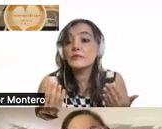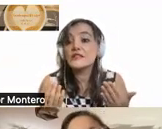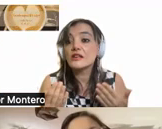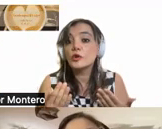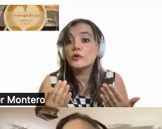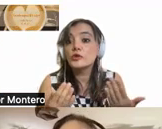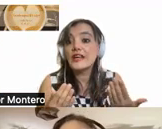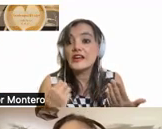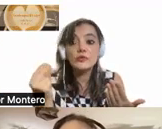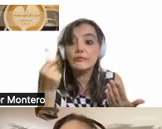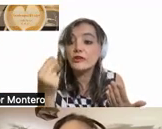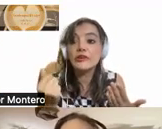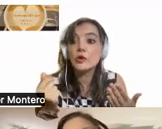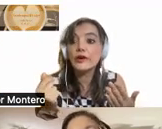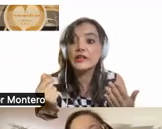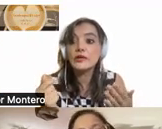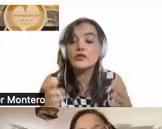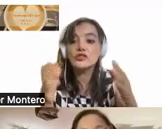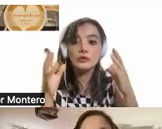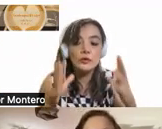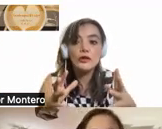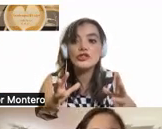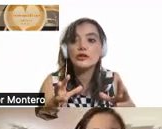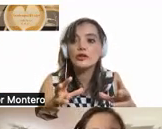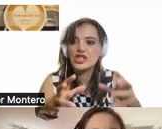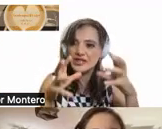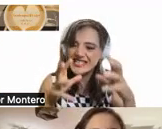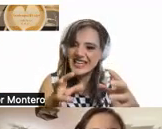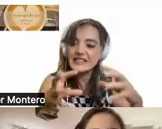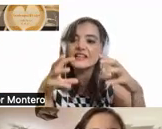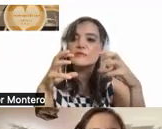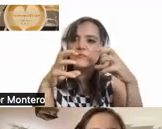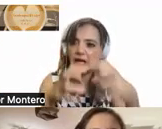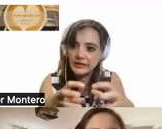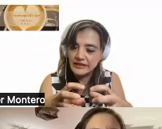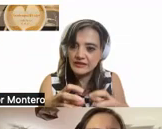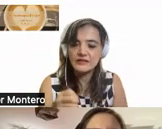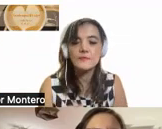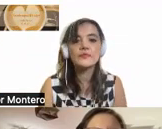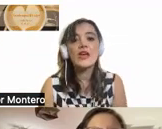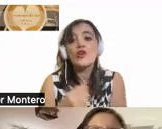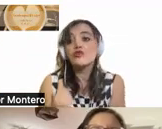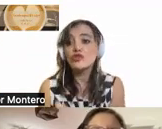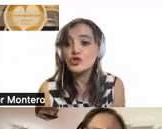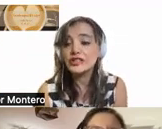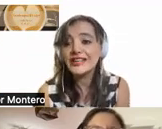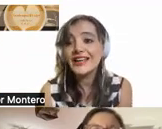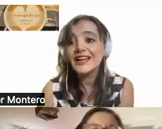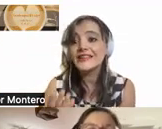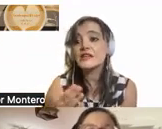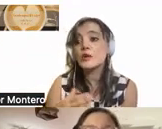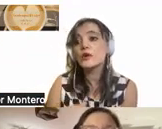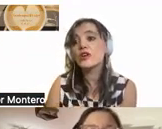And so that means that you will do that action very, very quickly because the neurological connection is set and it's been myelinated.